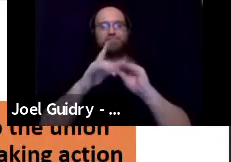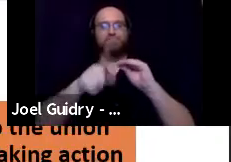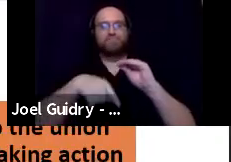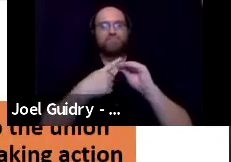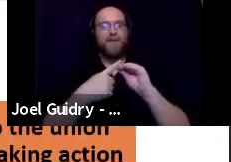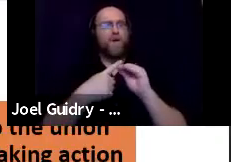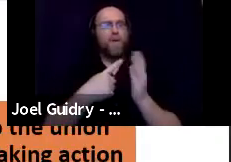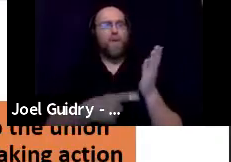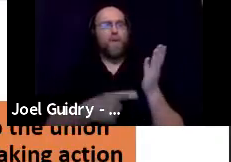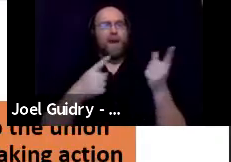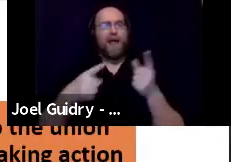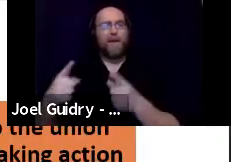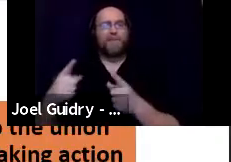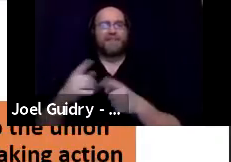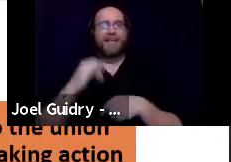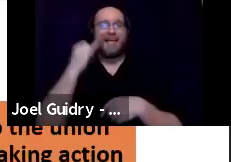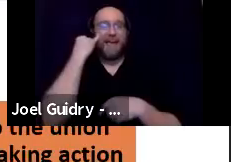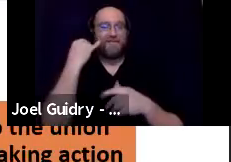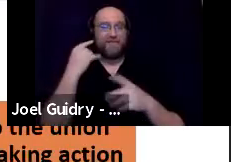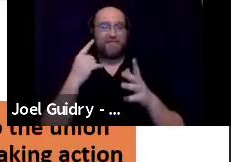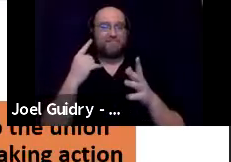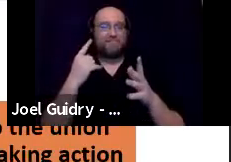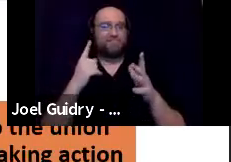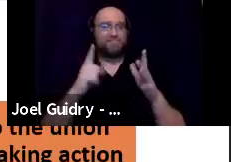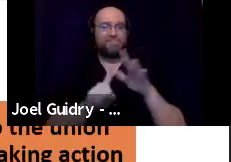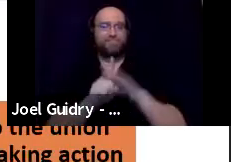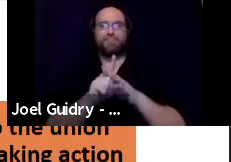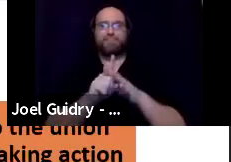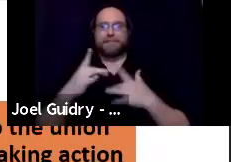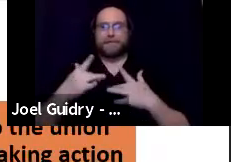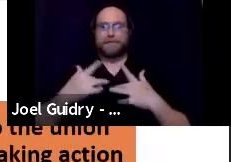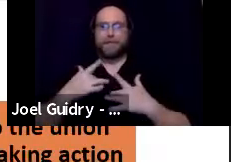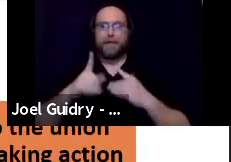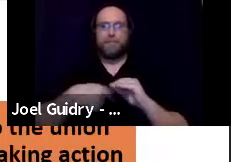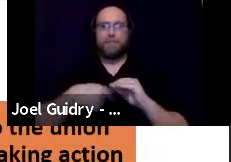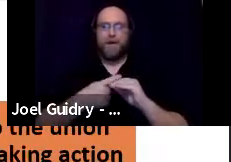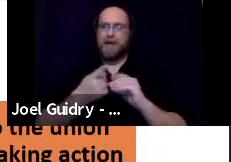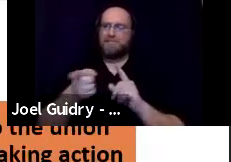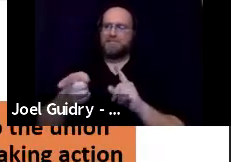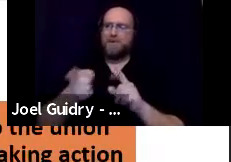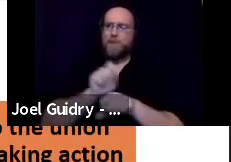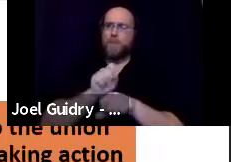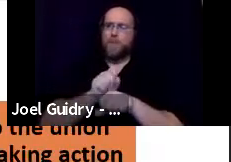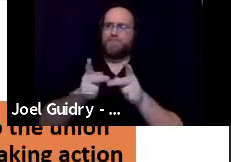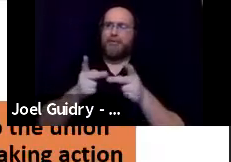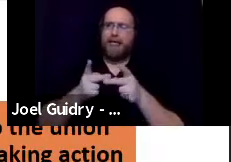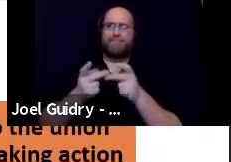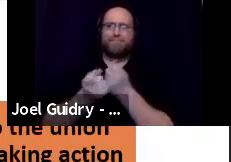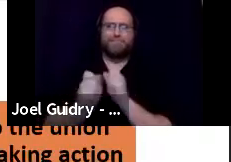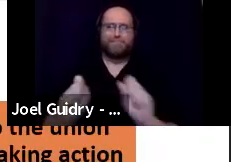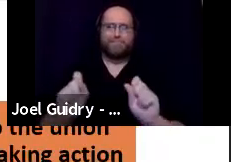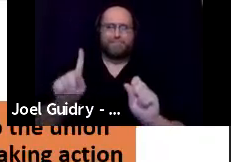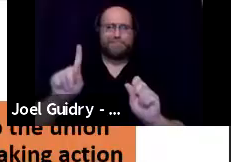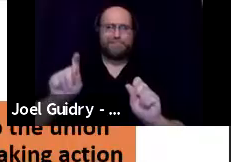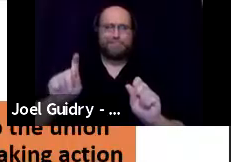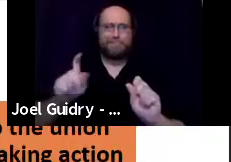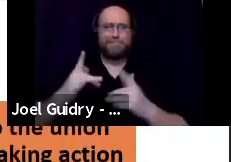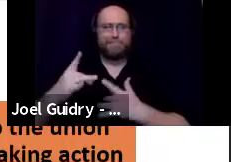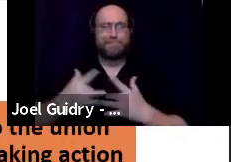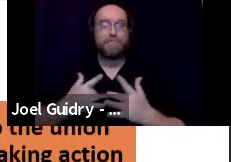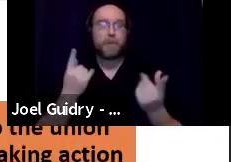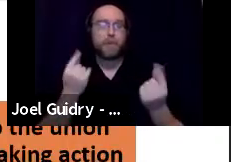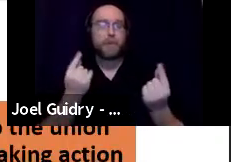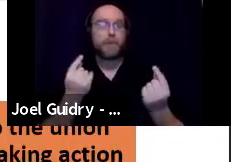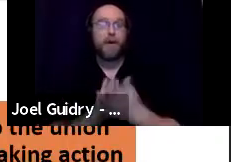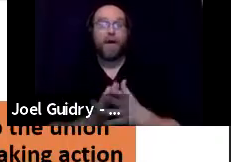got a concern about safety in the workplace. The first step is to make sure you